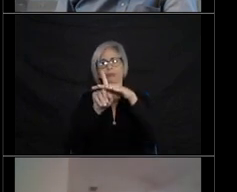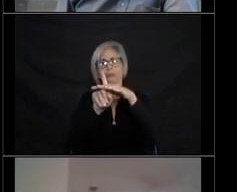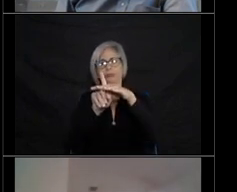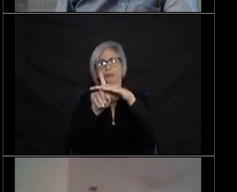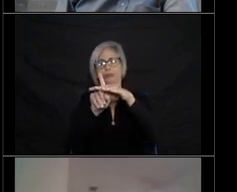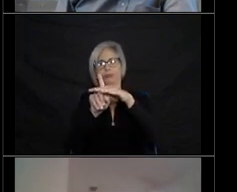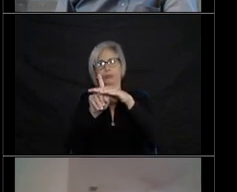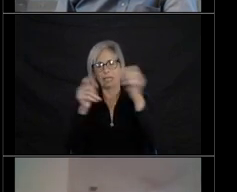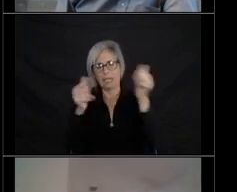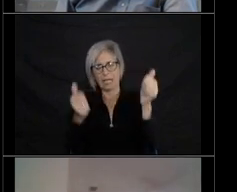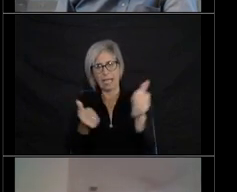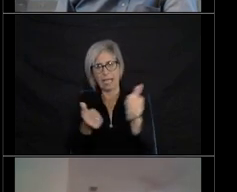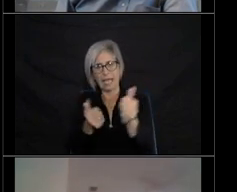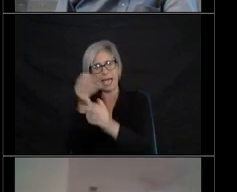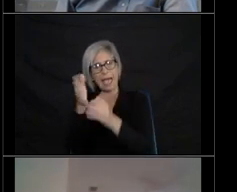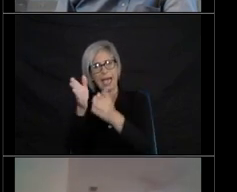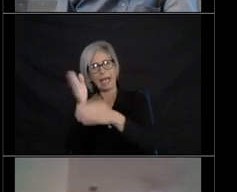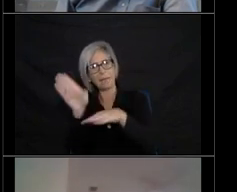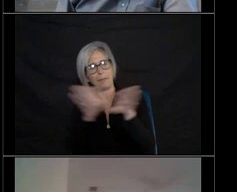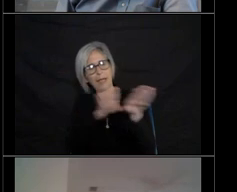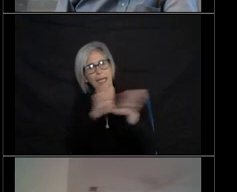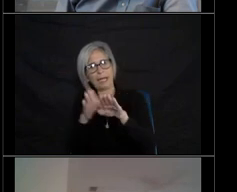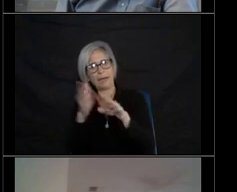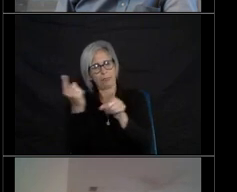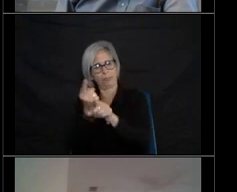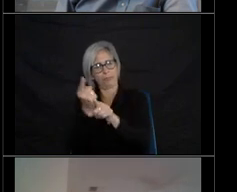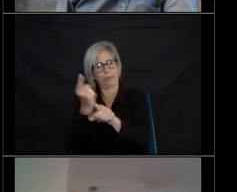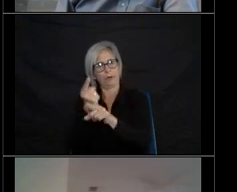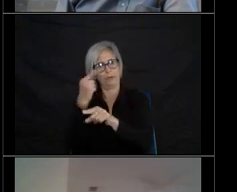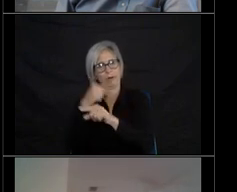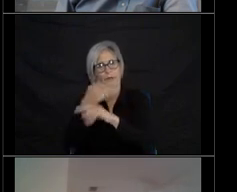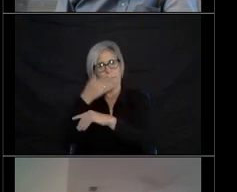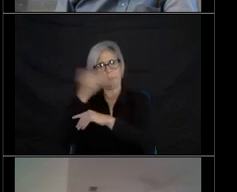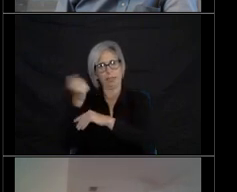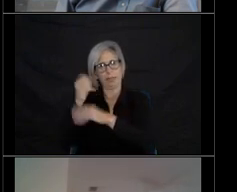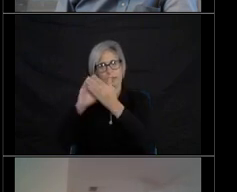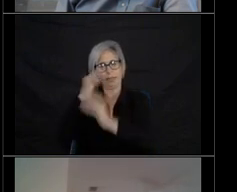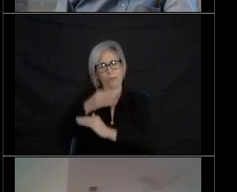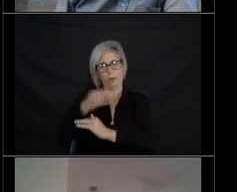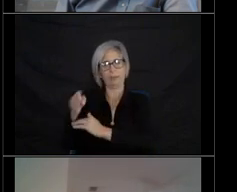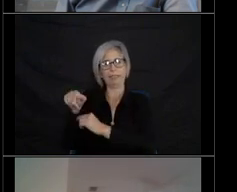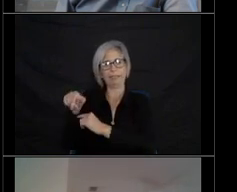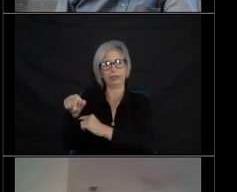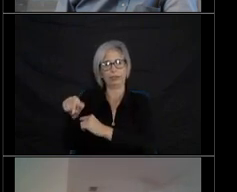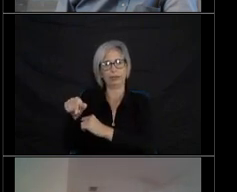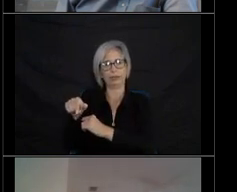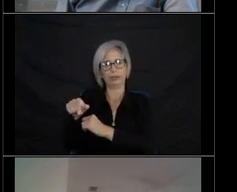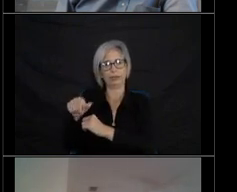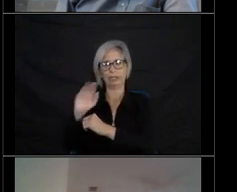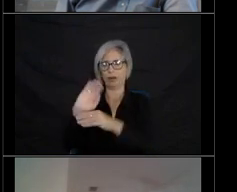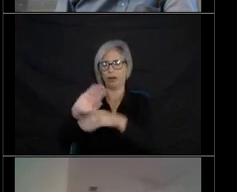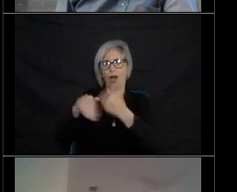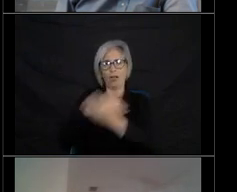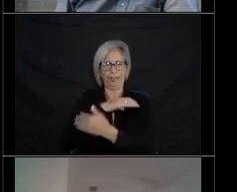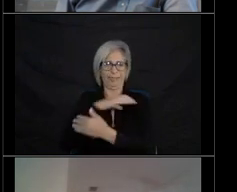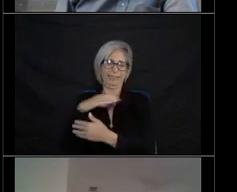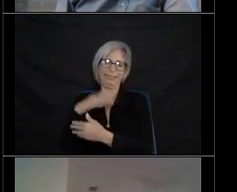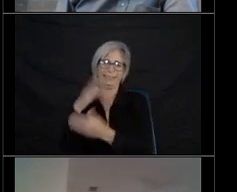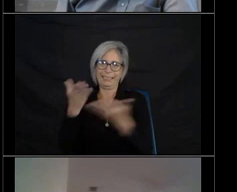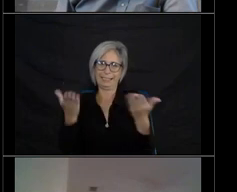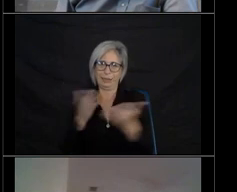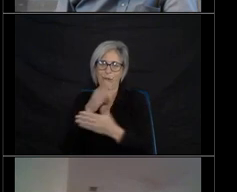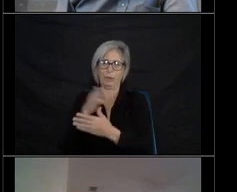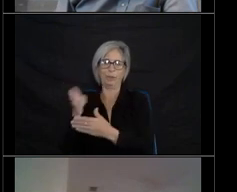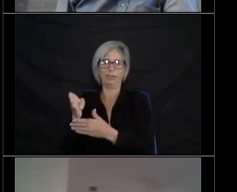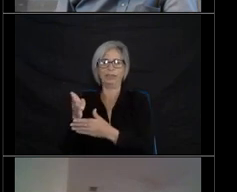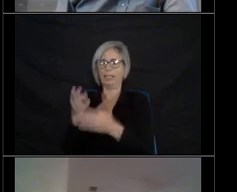and always act in accordance with what is best for the city of Boynton Beach and our fellow citizens. Bless now